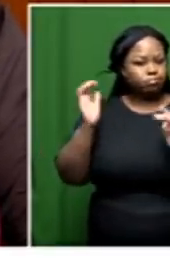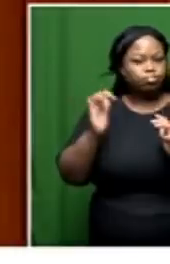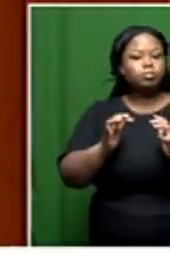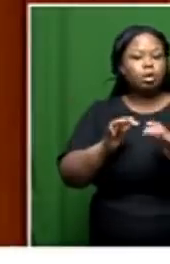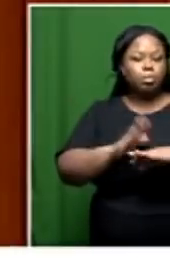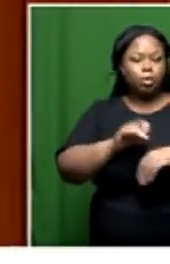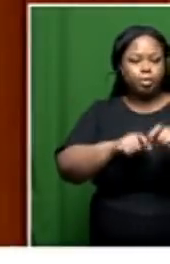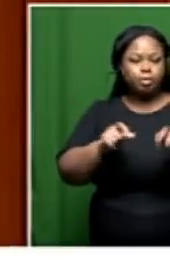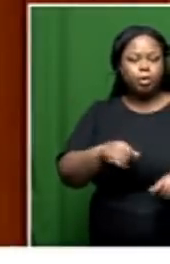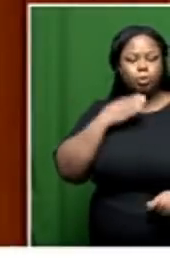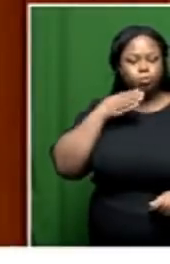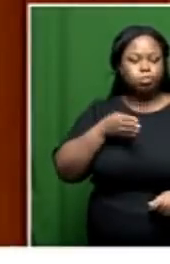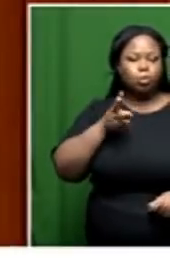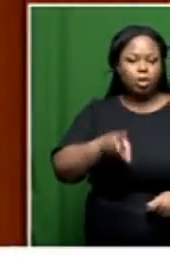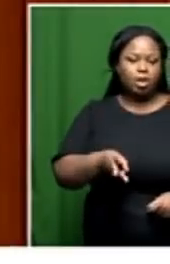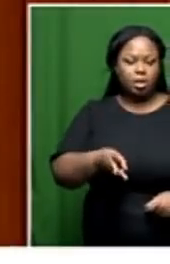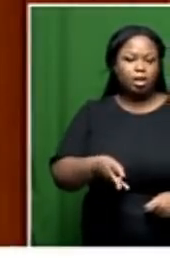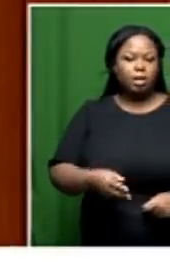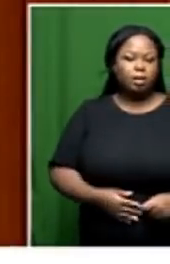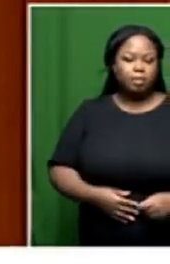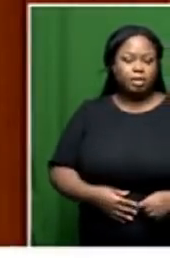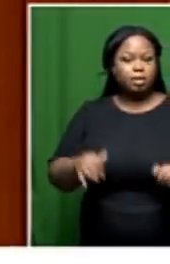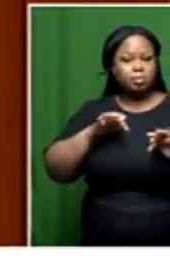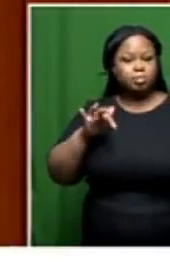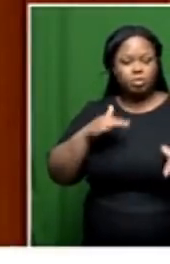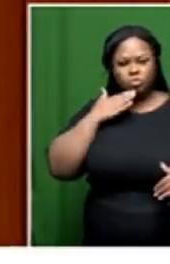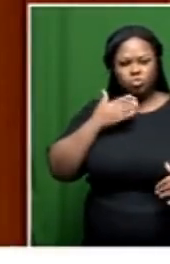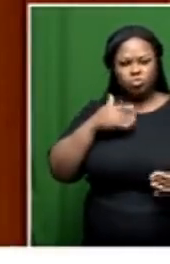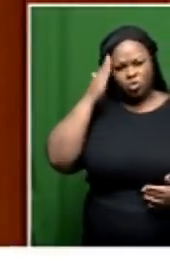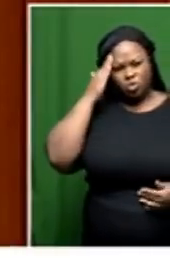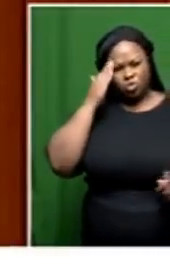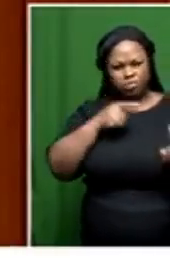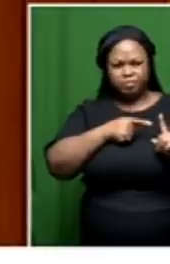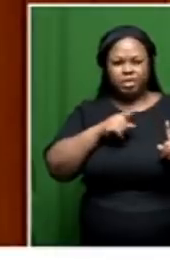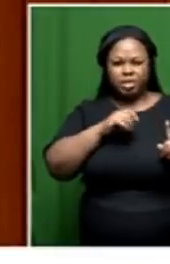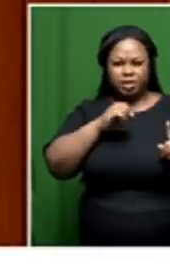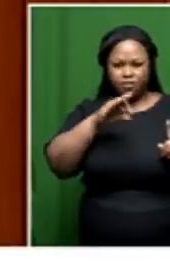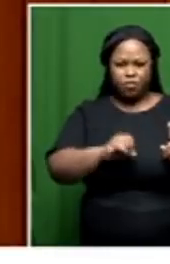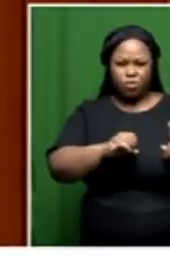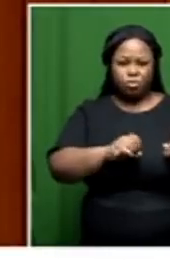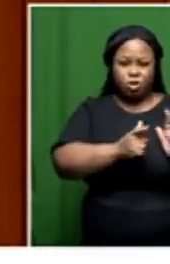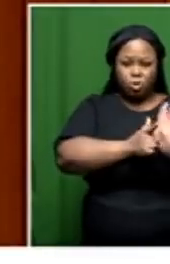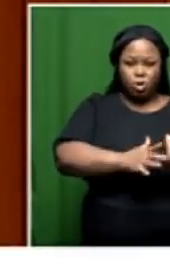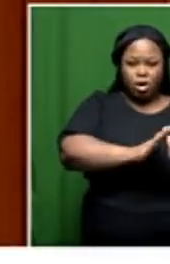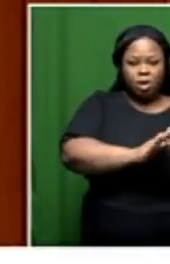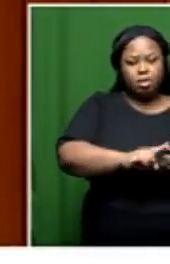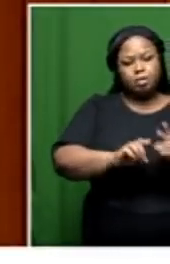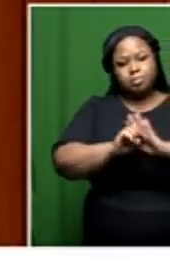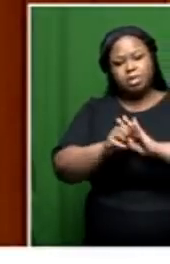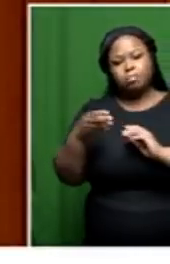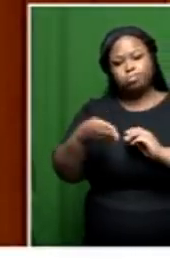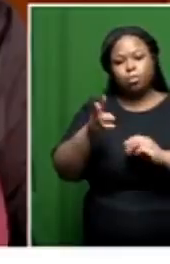of interest, in here as from the public, those that, know Advocate Teffo, and as well as from the media as